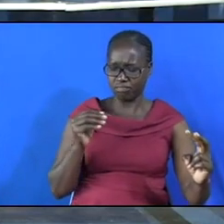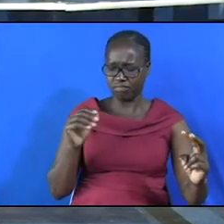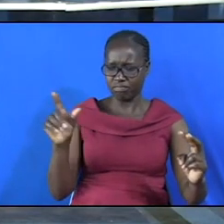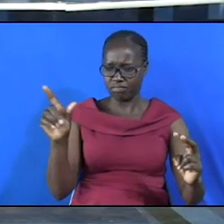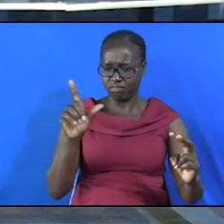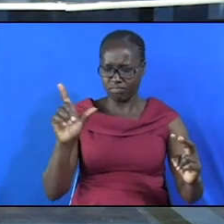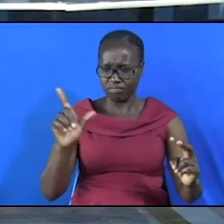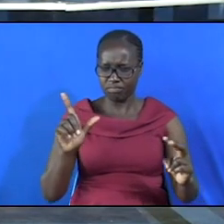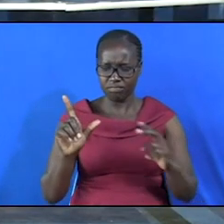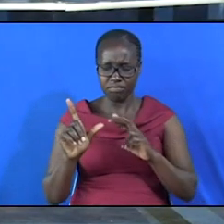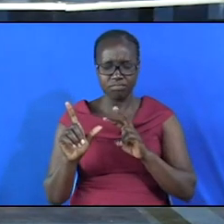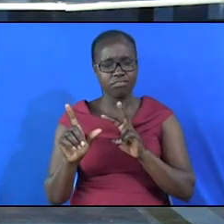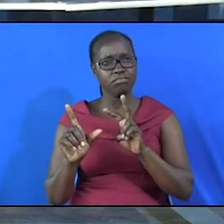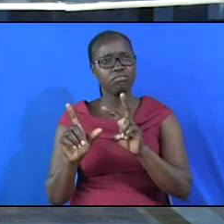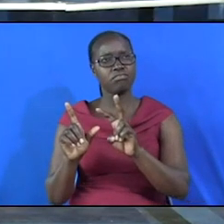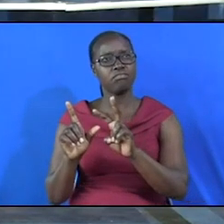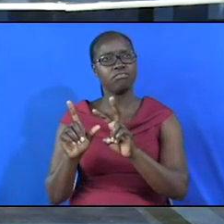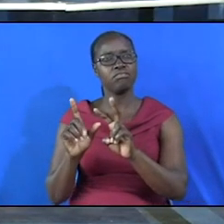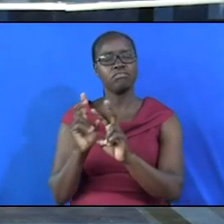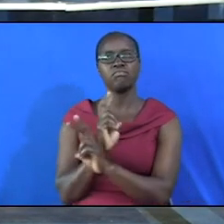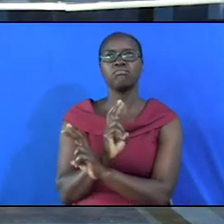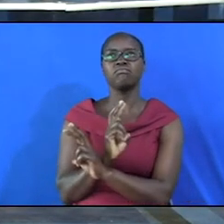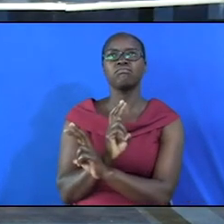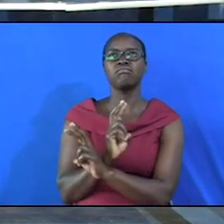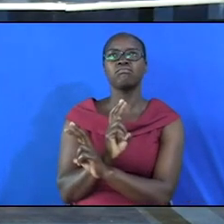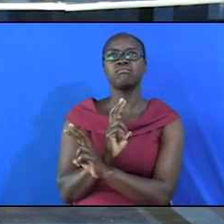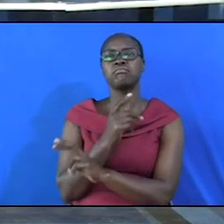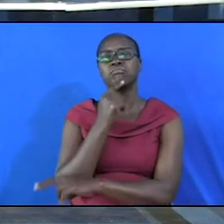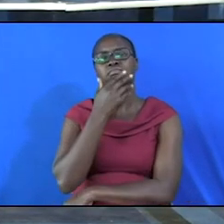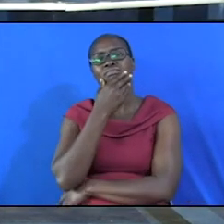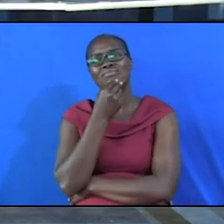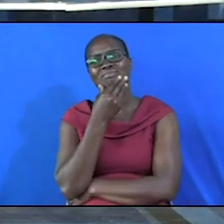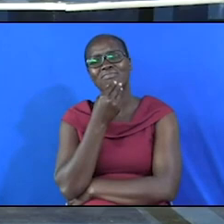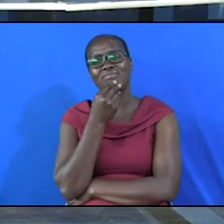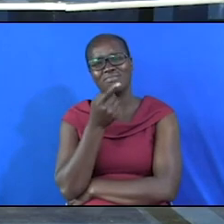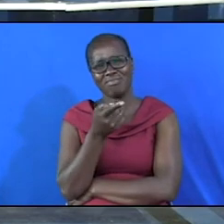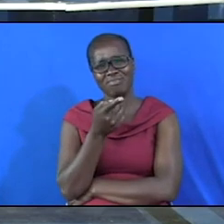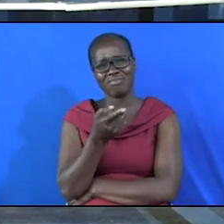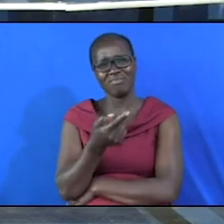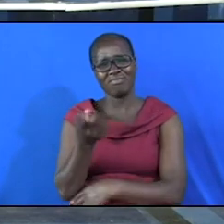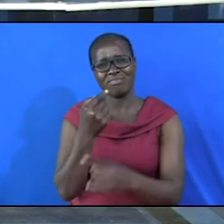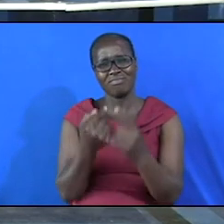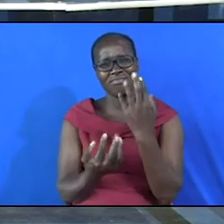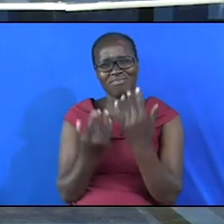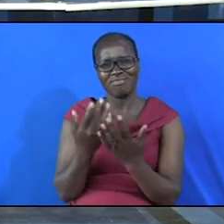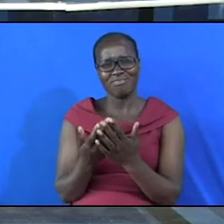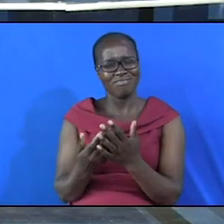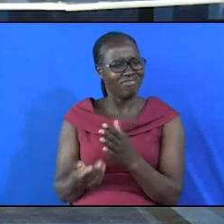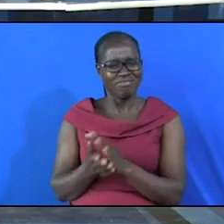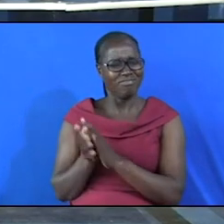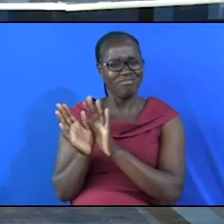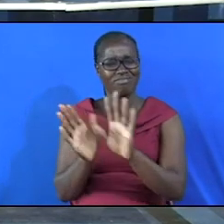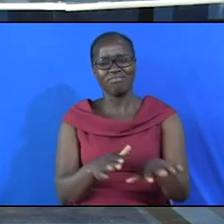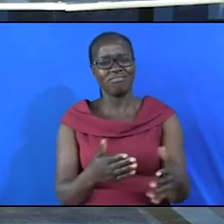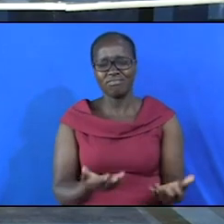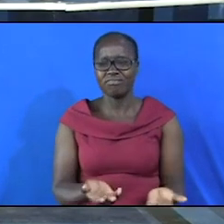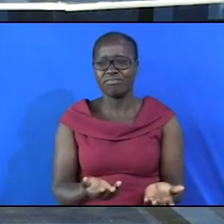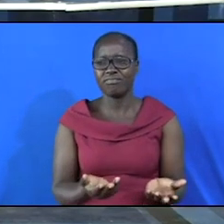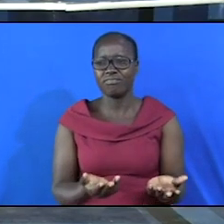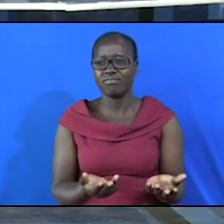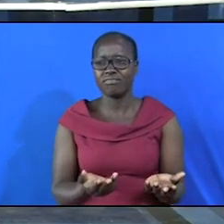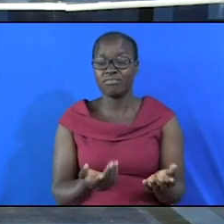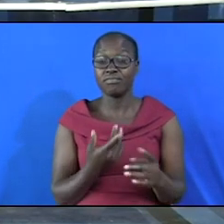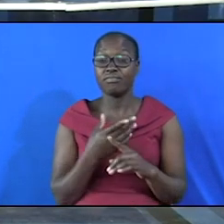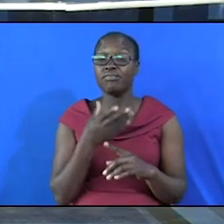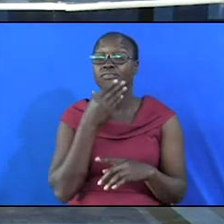will look at the wall and will say, this one has come from Dubai. Good work, my friend.